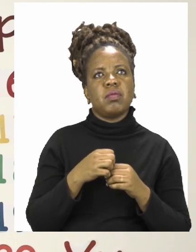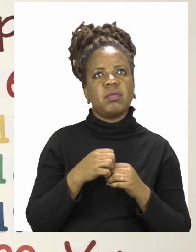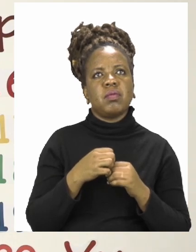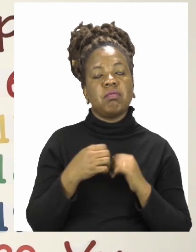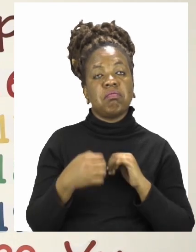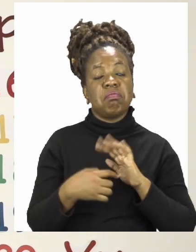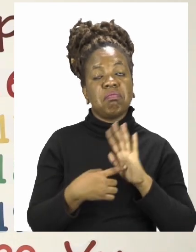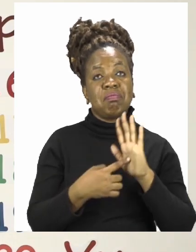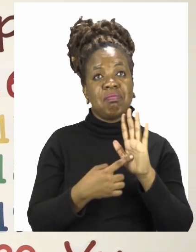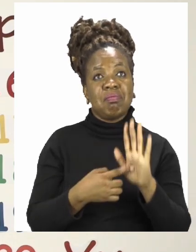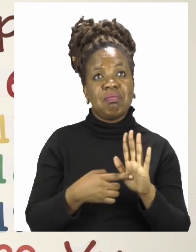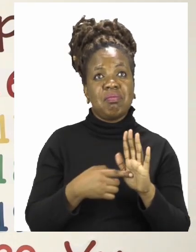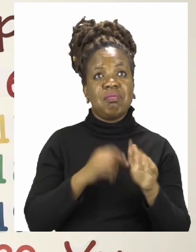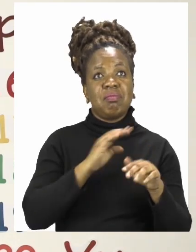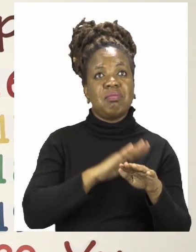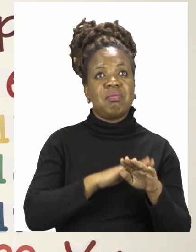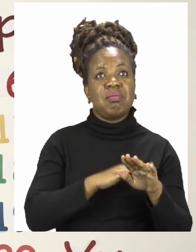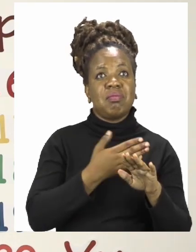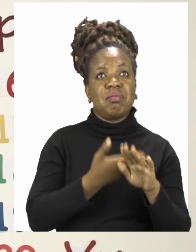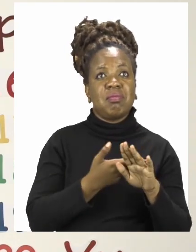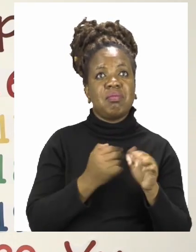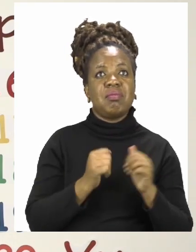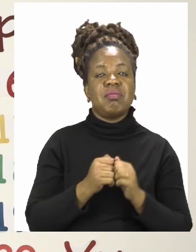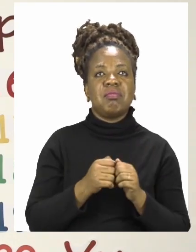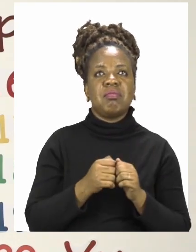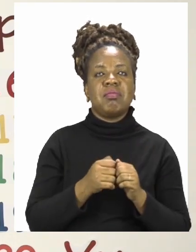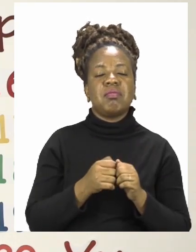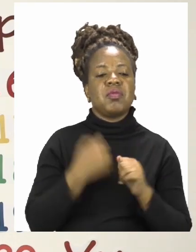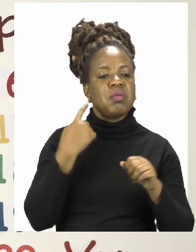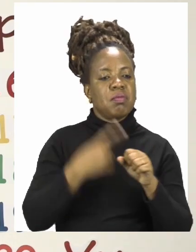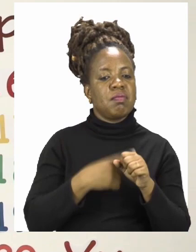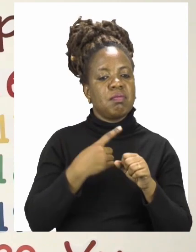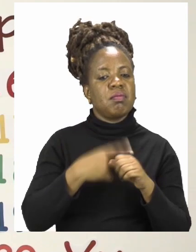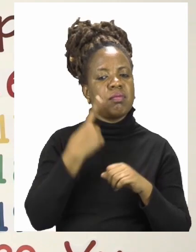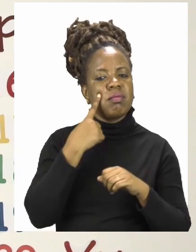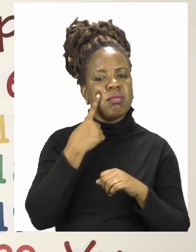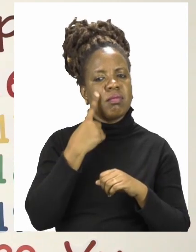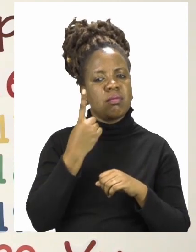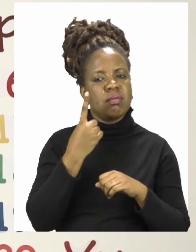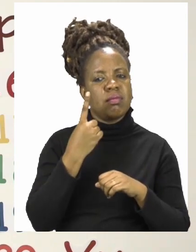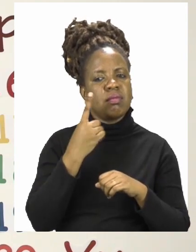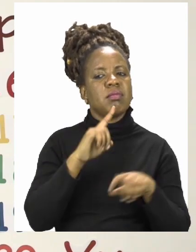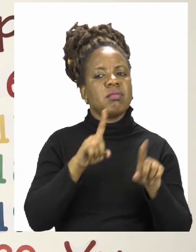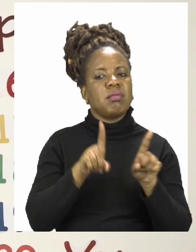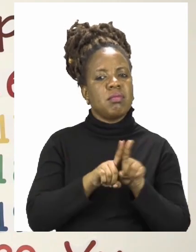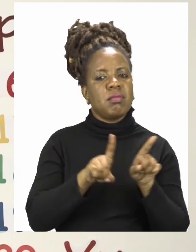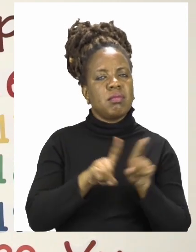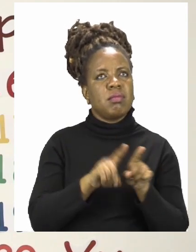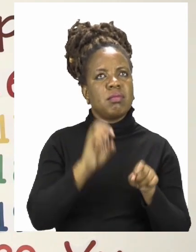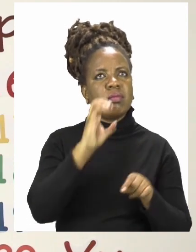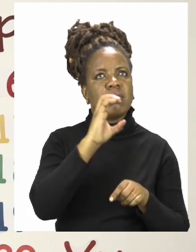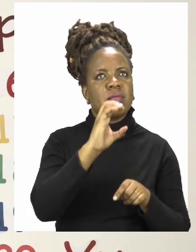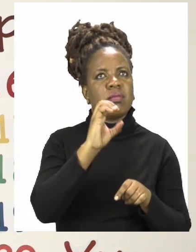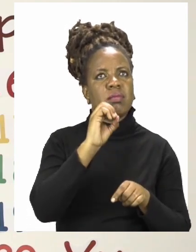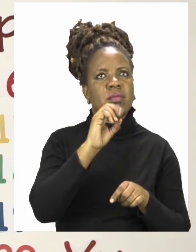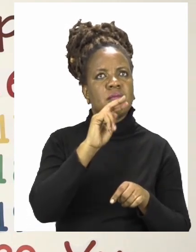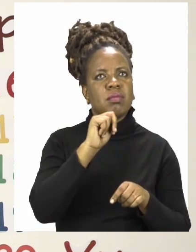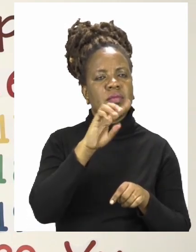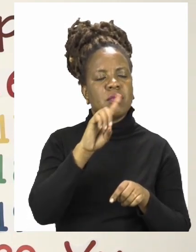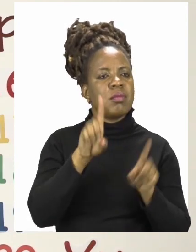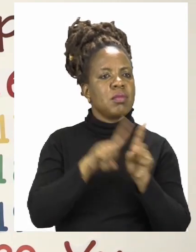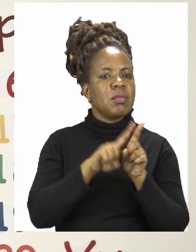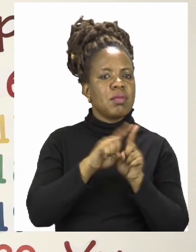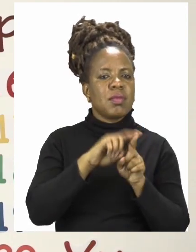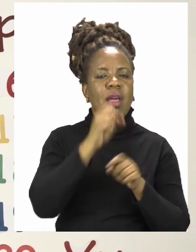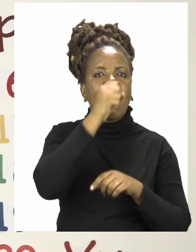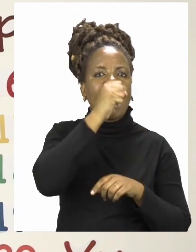that we actually see all the time in a shape of a cone. It is actually called an ice cream cone, where we